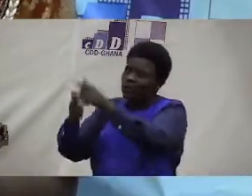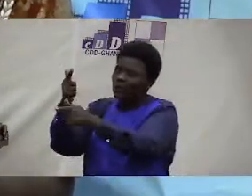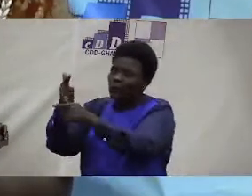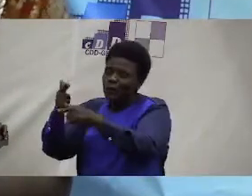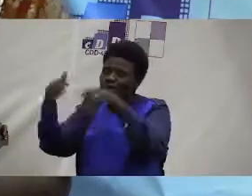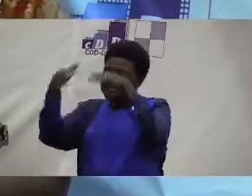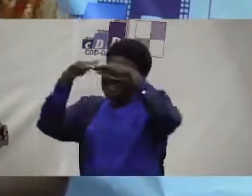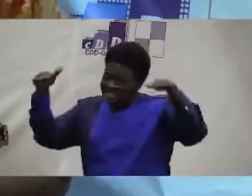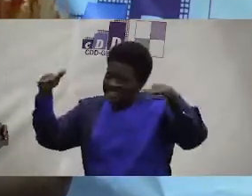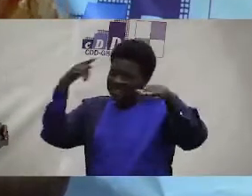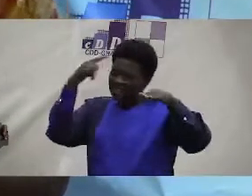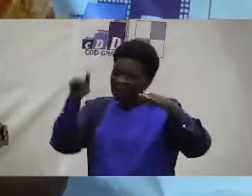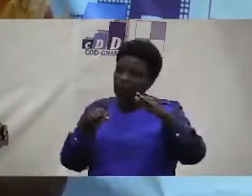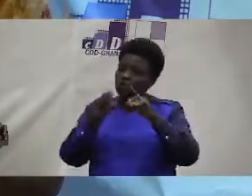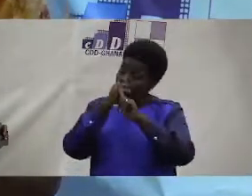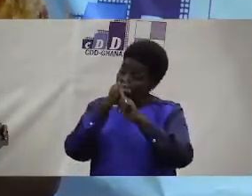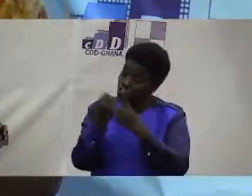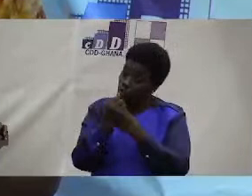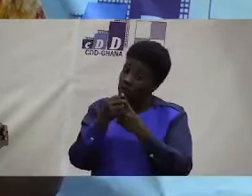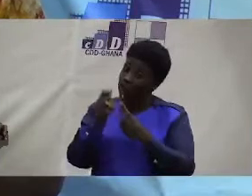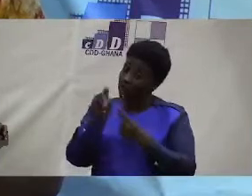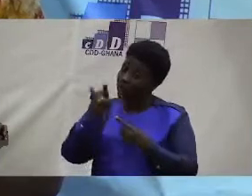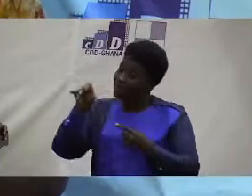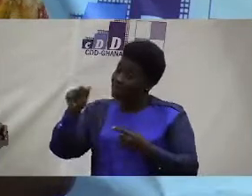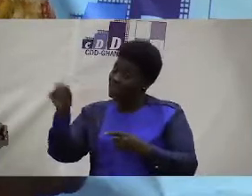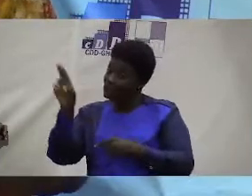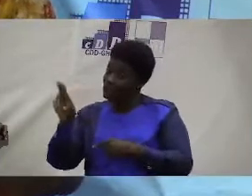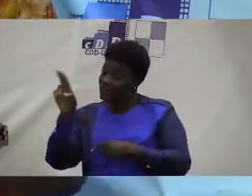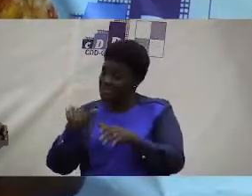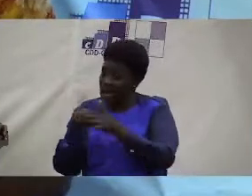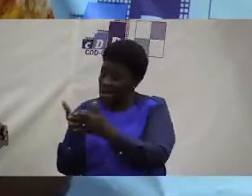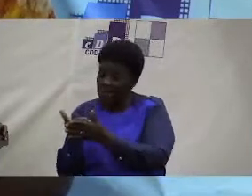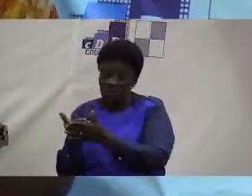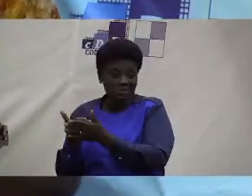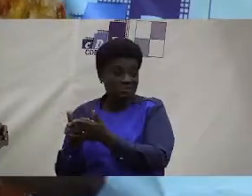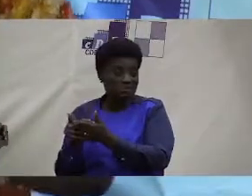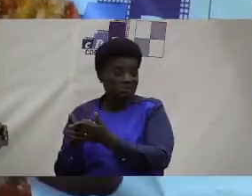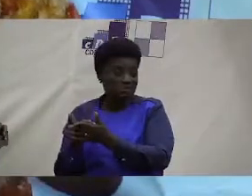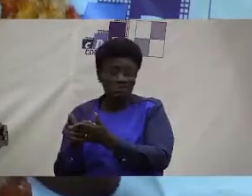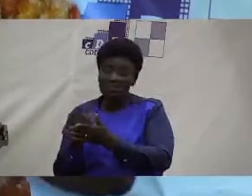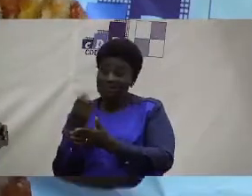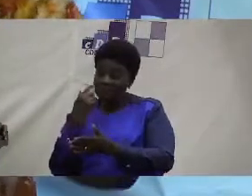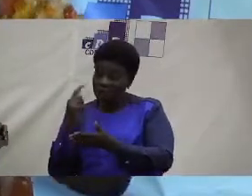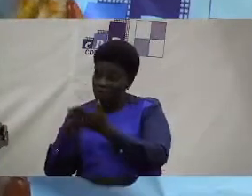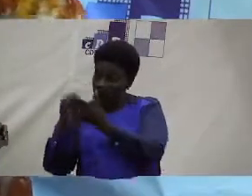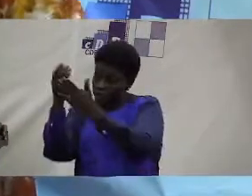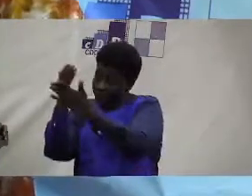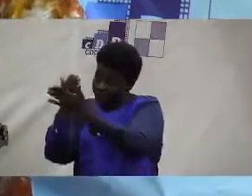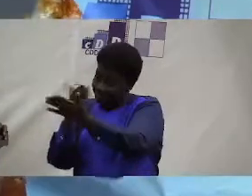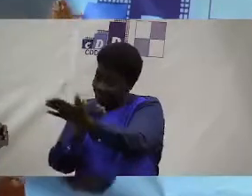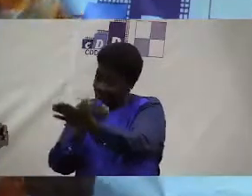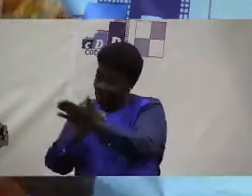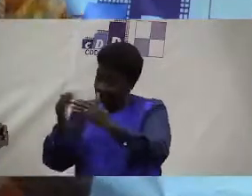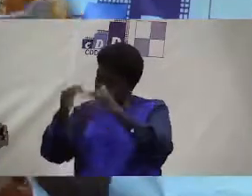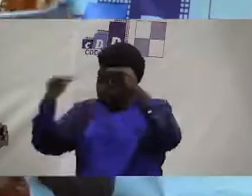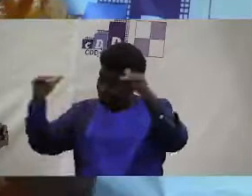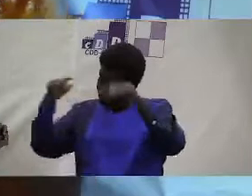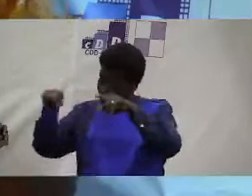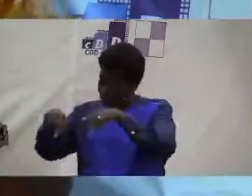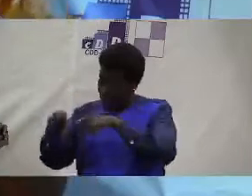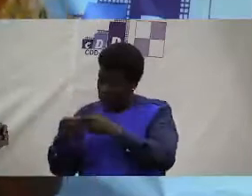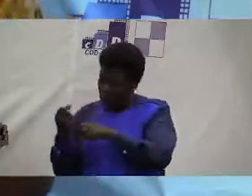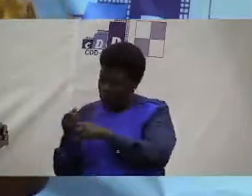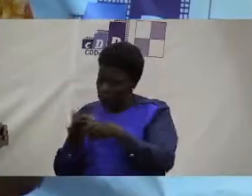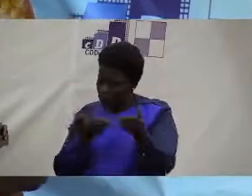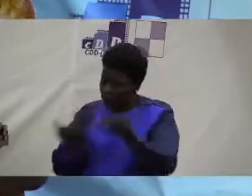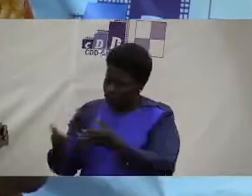these global standards? So somebody is making global standards. Earlier this year, they brought me to write all the